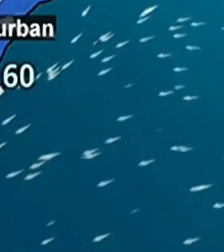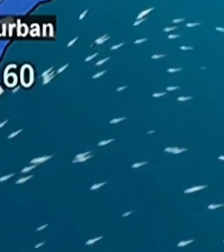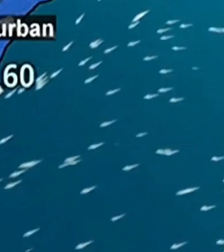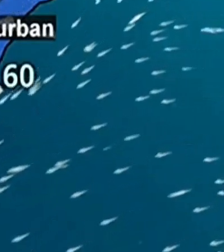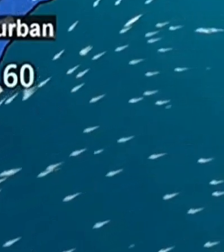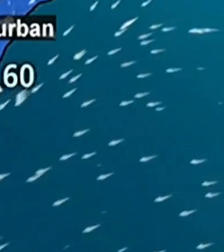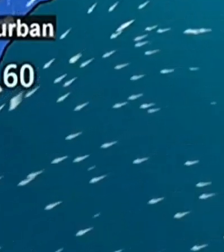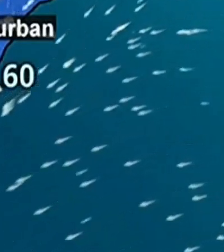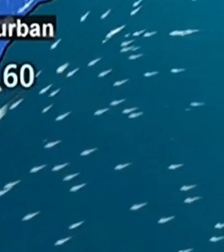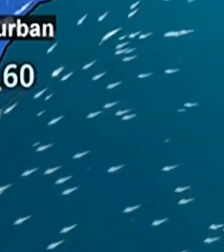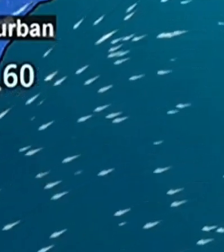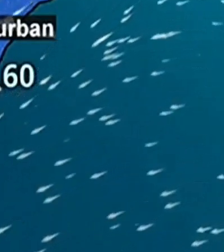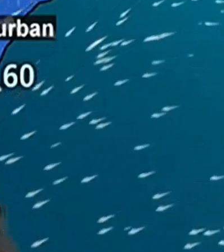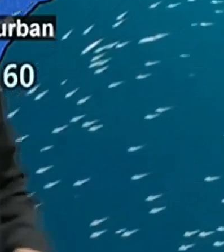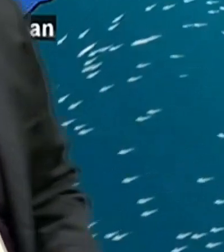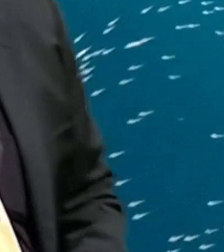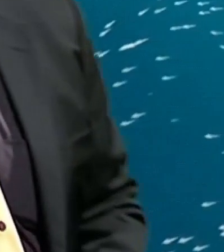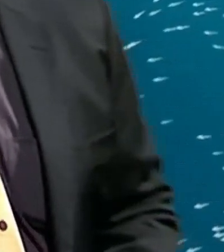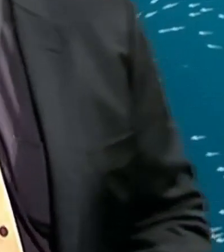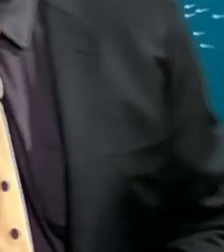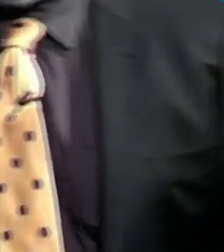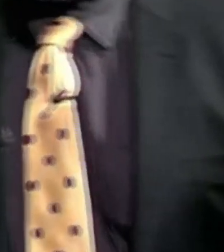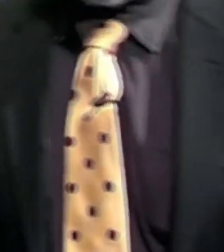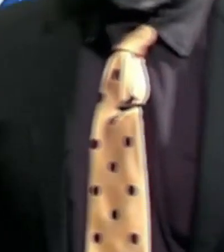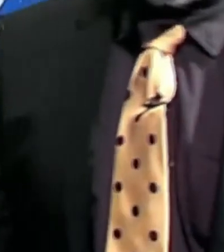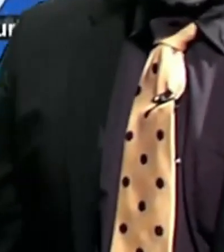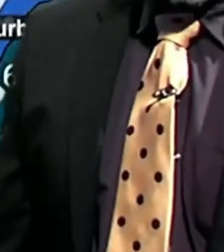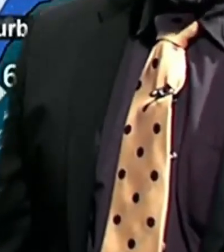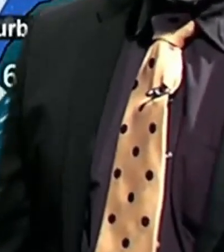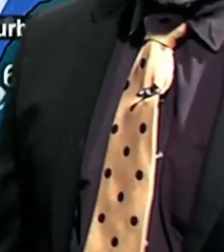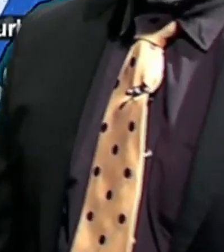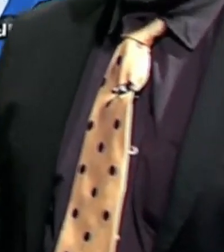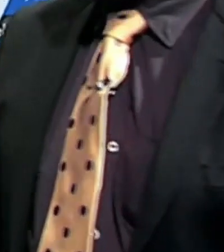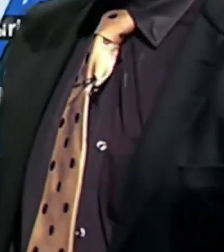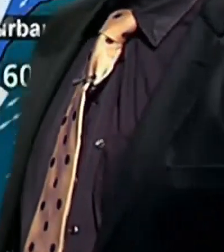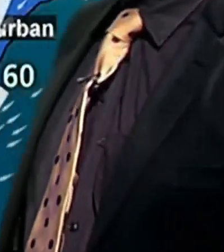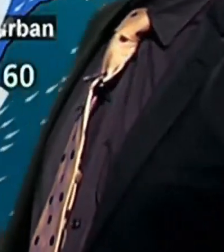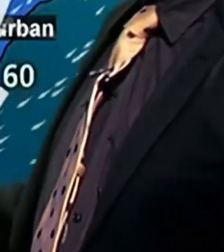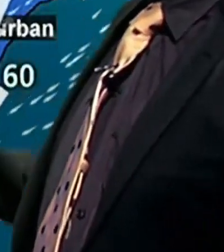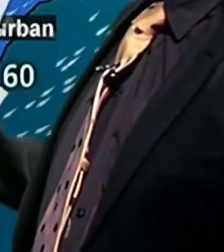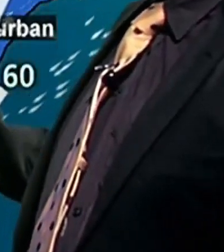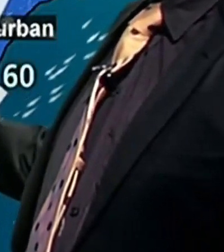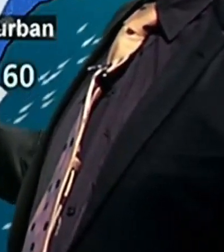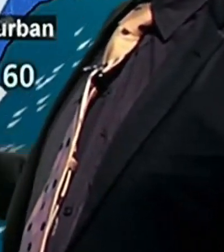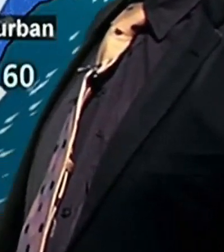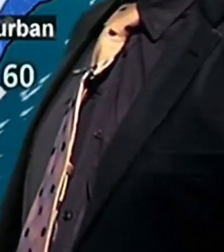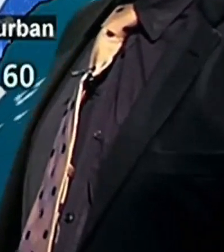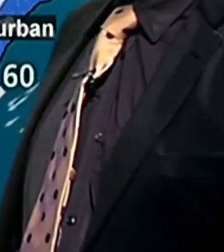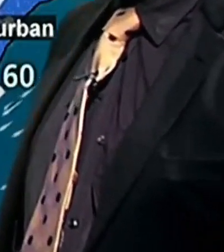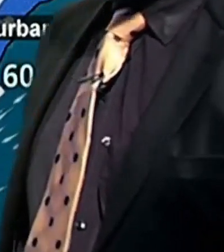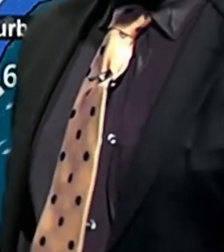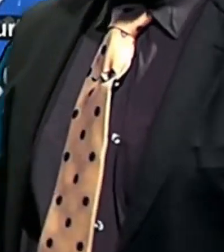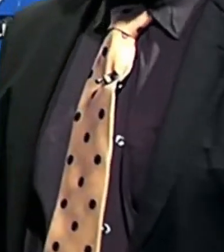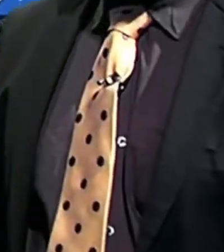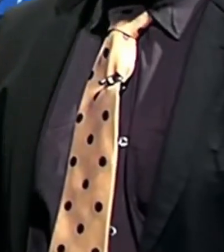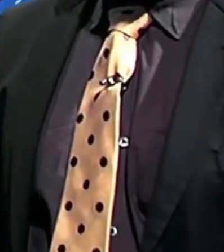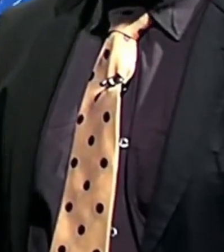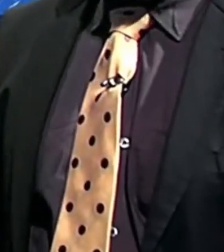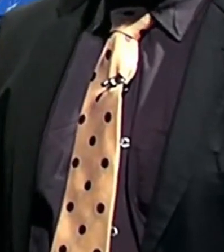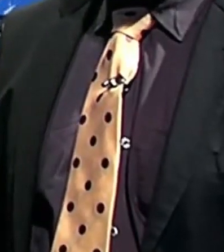hloke dipula fela bogolo ba naga re lebetse dipersente tsa pula dipersente tsa 30 go isa ga tseletseng empa he o tla boela hape o na le go kgethe ha lehlwa